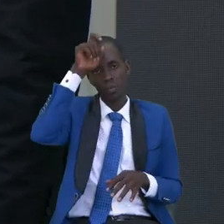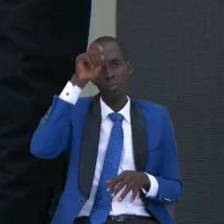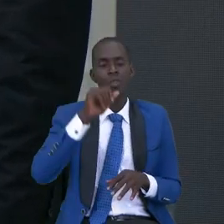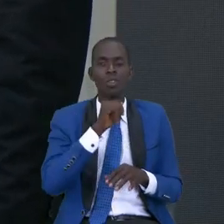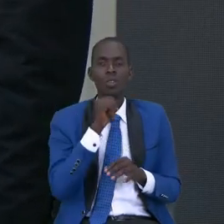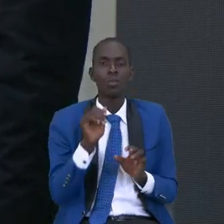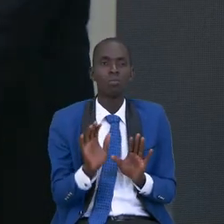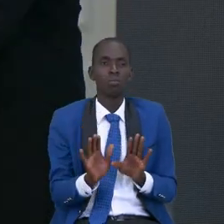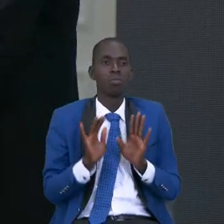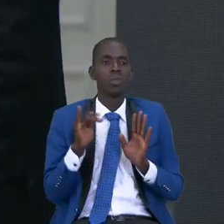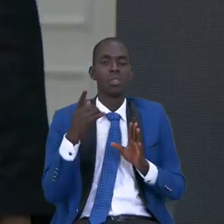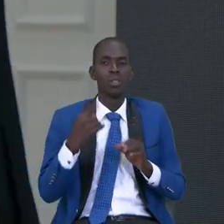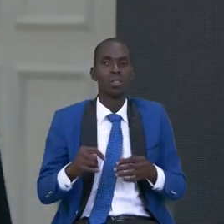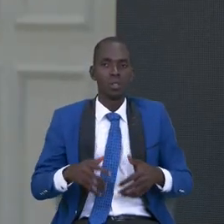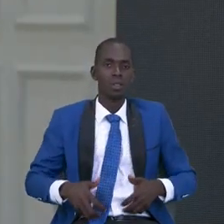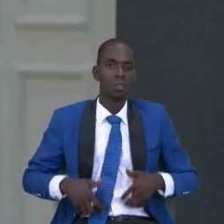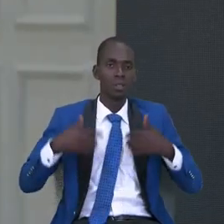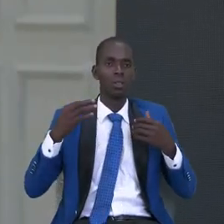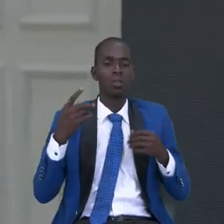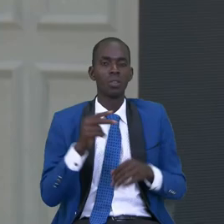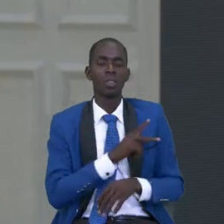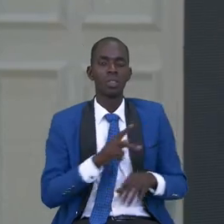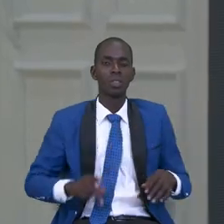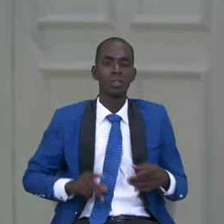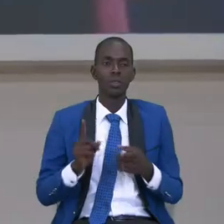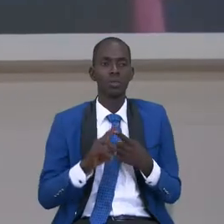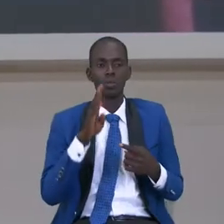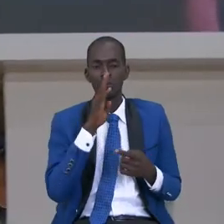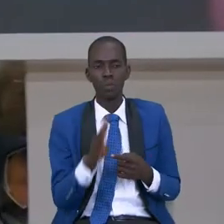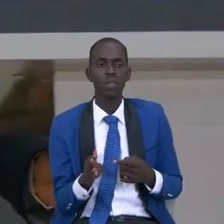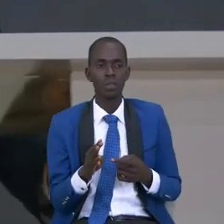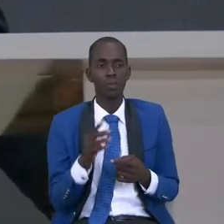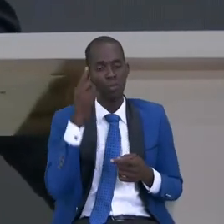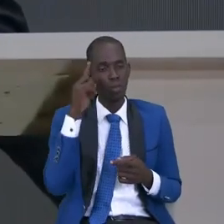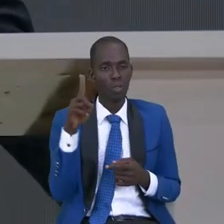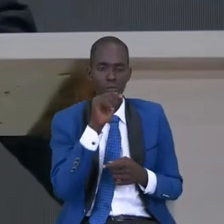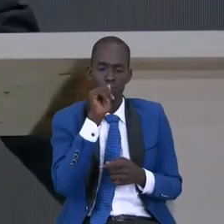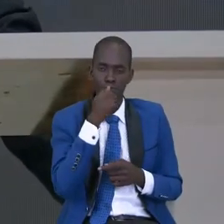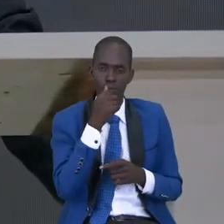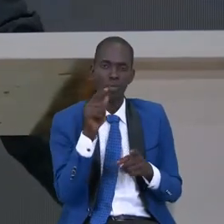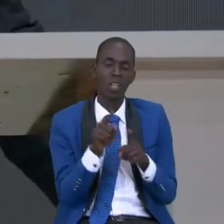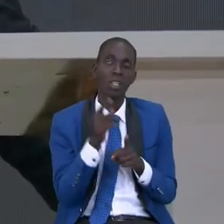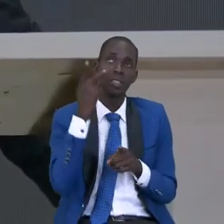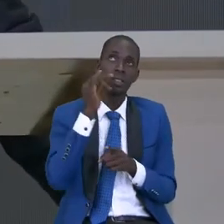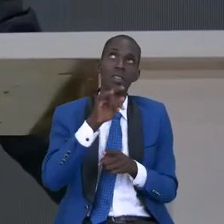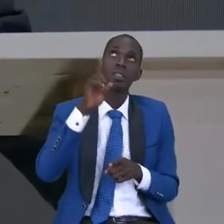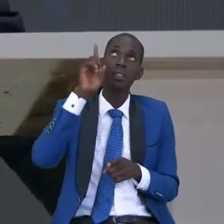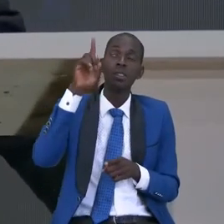the king, for he endured seeing him who